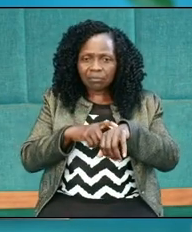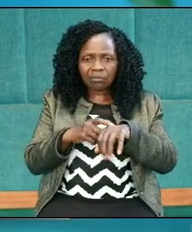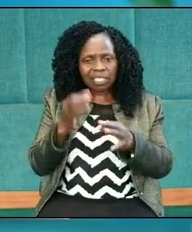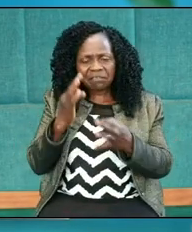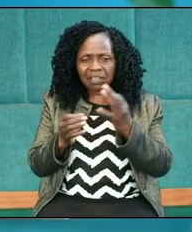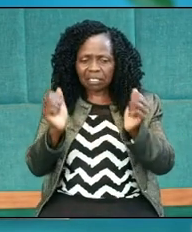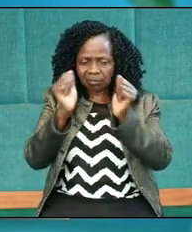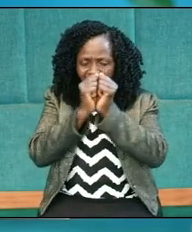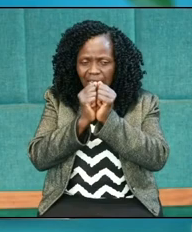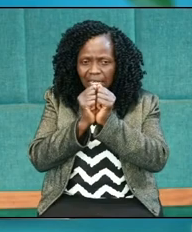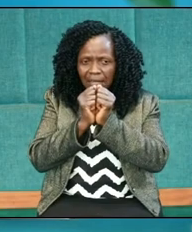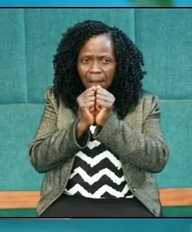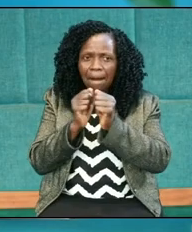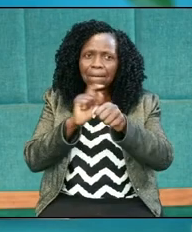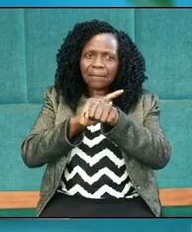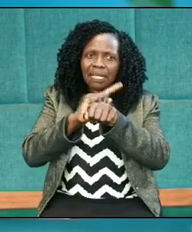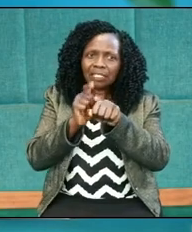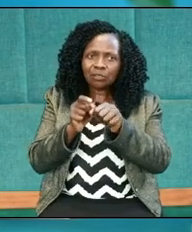you sit down and